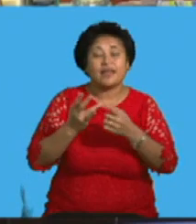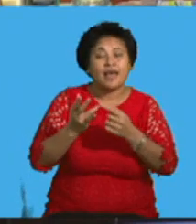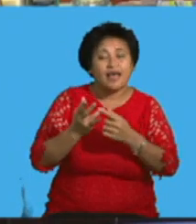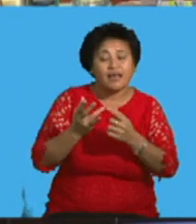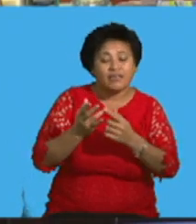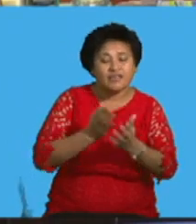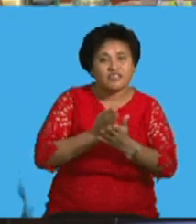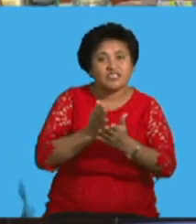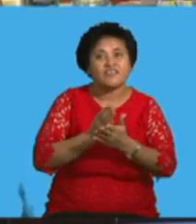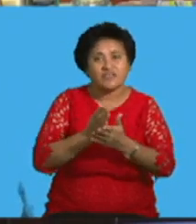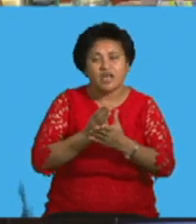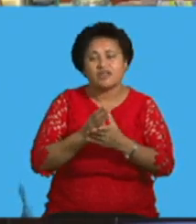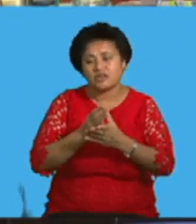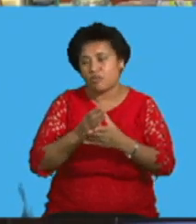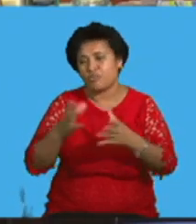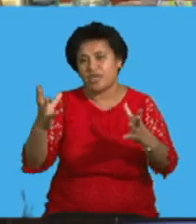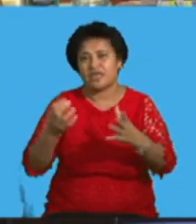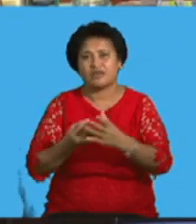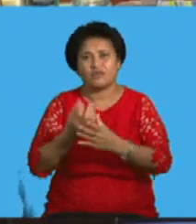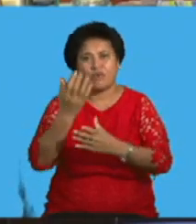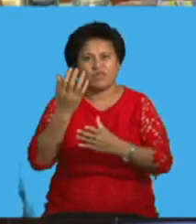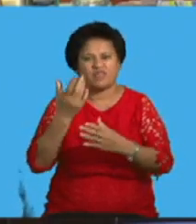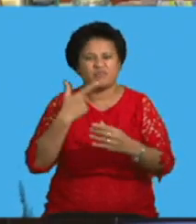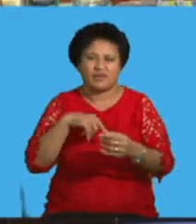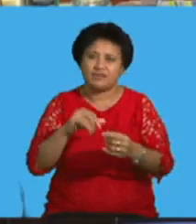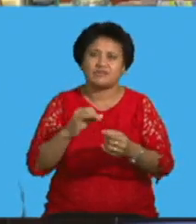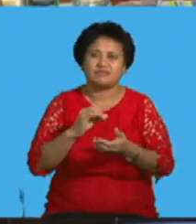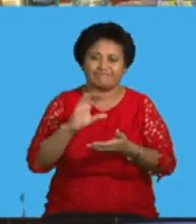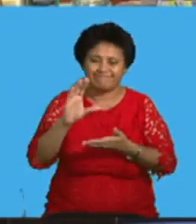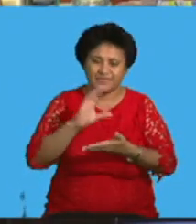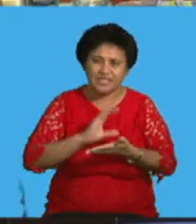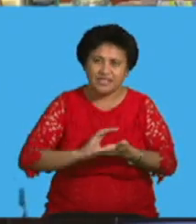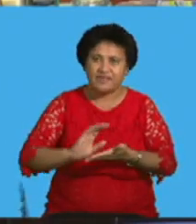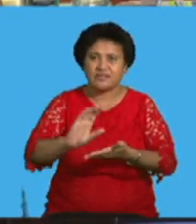in income as the investments take longer to realize.